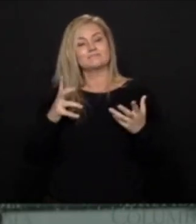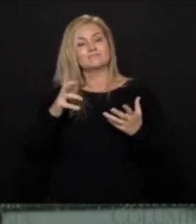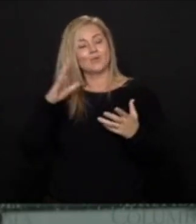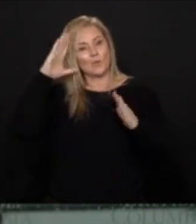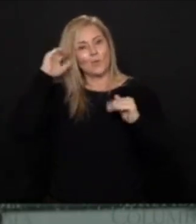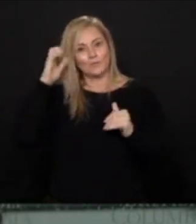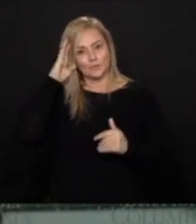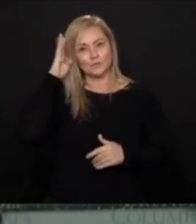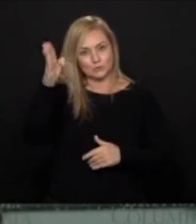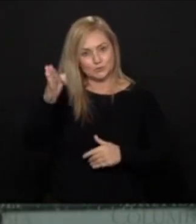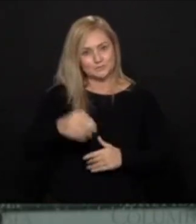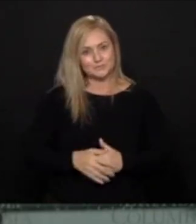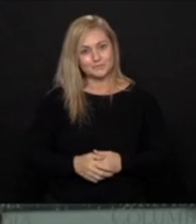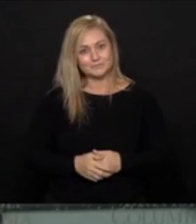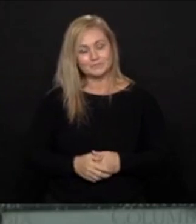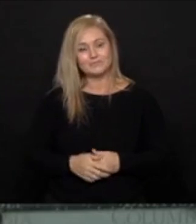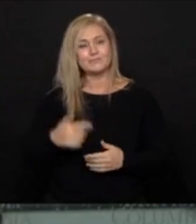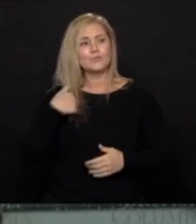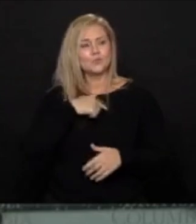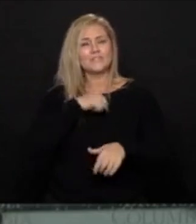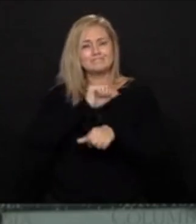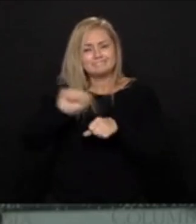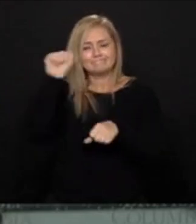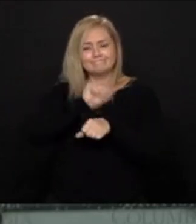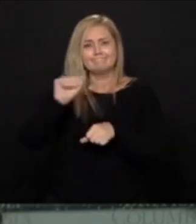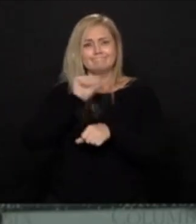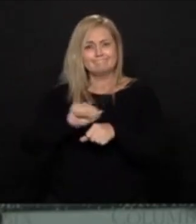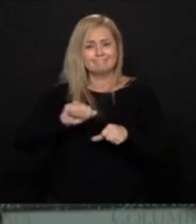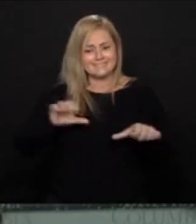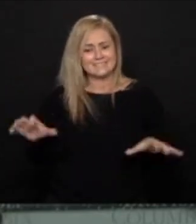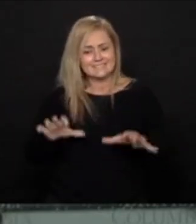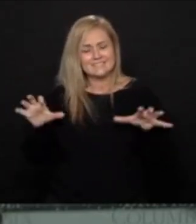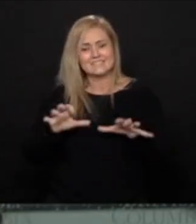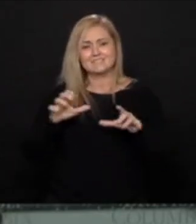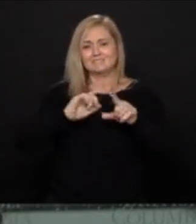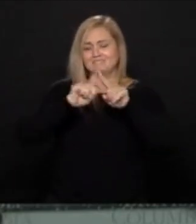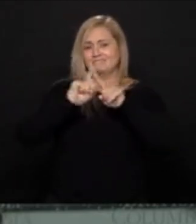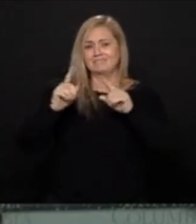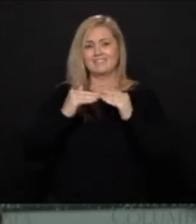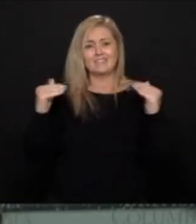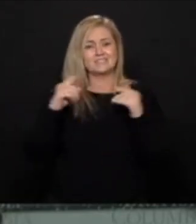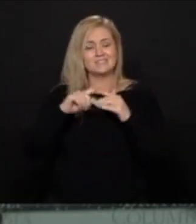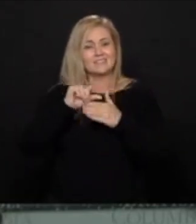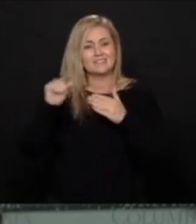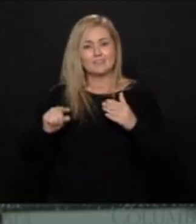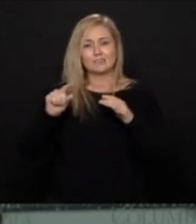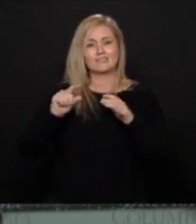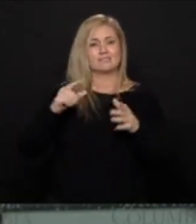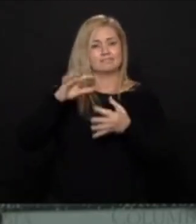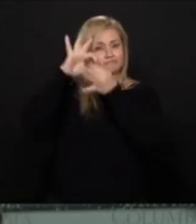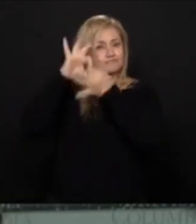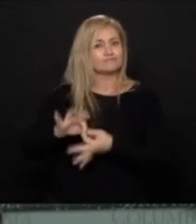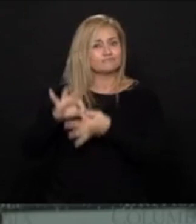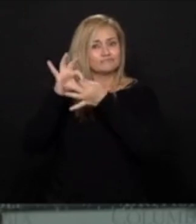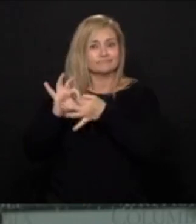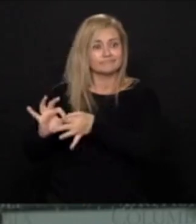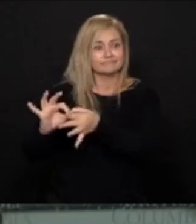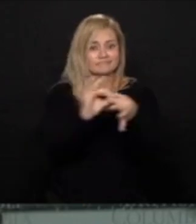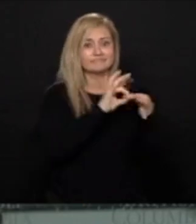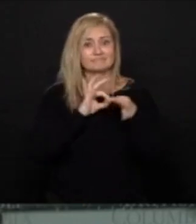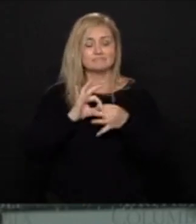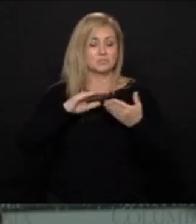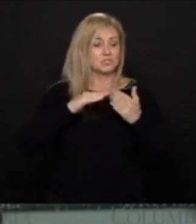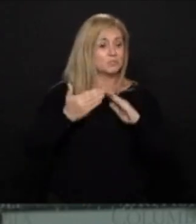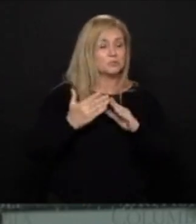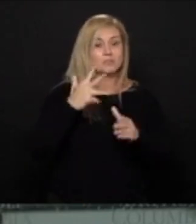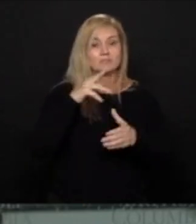greater hope for the future. We have been working at breakneck speed across all levels of government and with our community partners, large